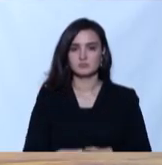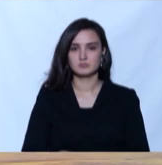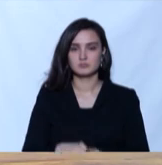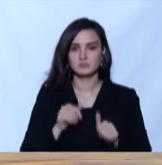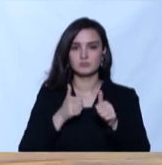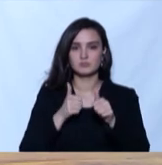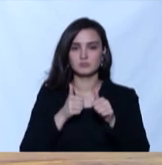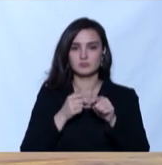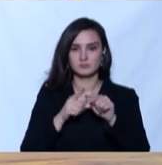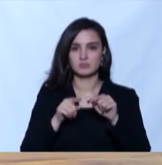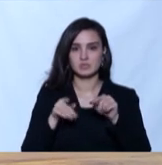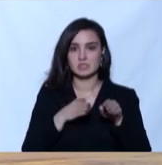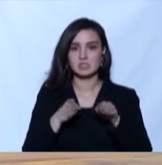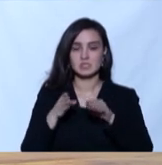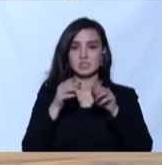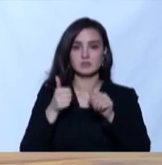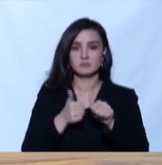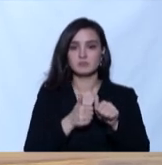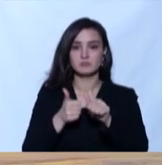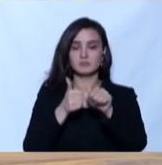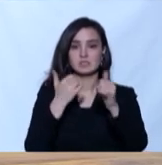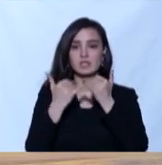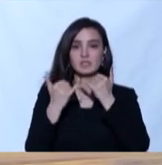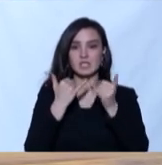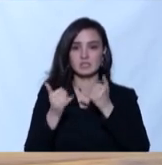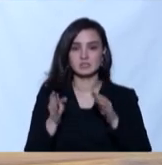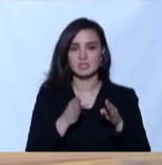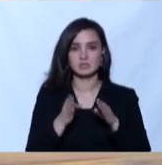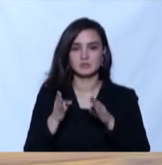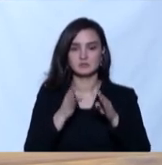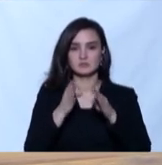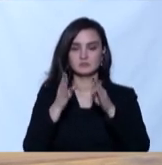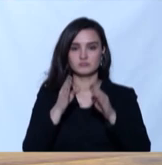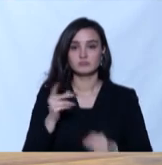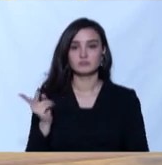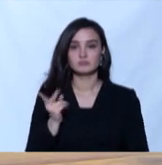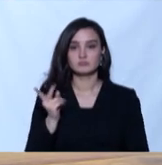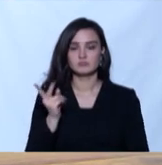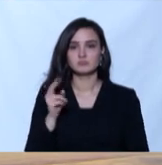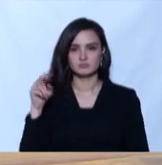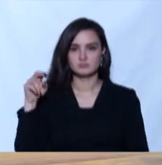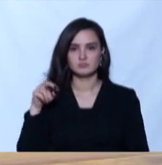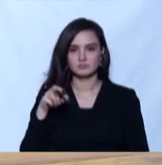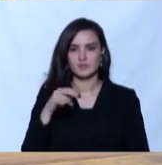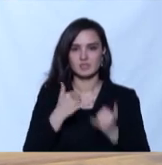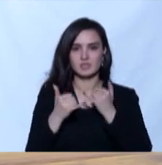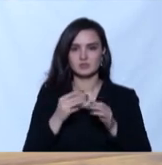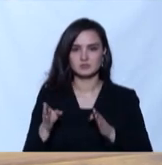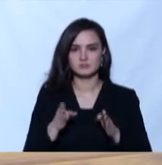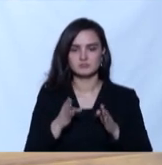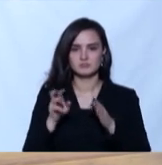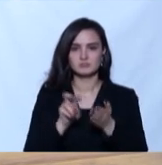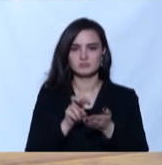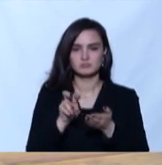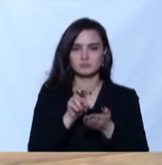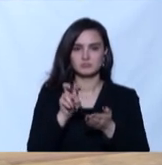the yellow brick road. Follow the yellow brick road." Dorothy and Toto walked down the yellow brick road, and soon